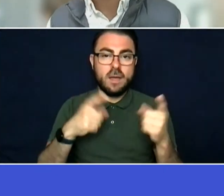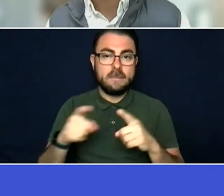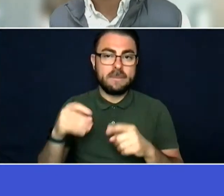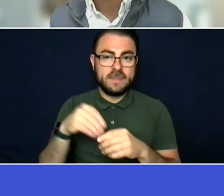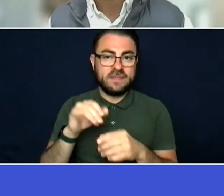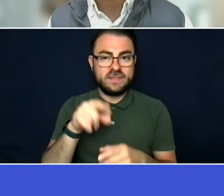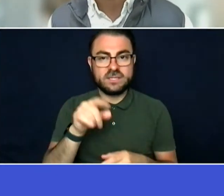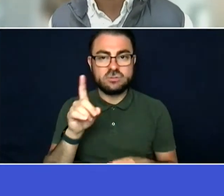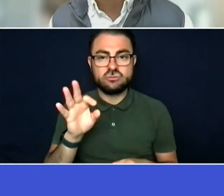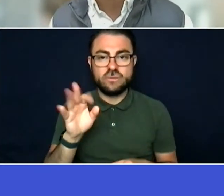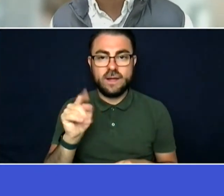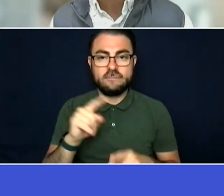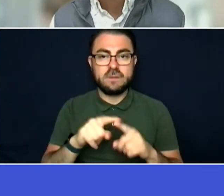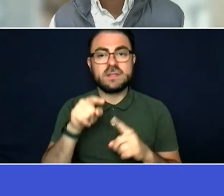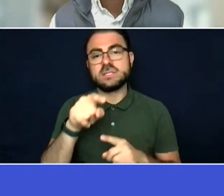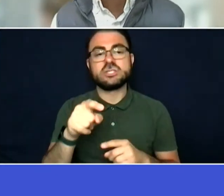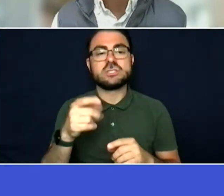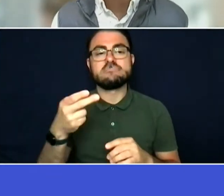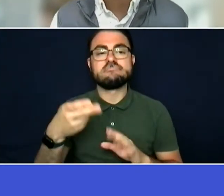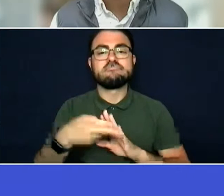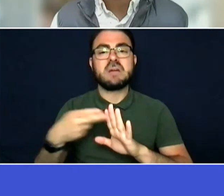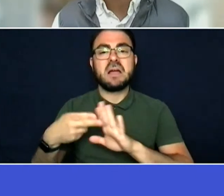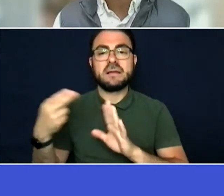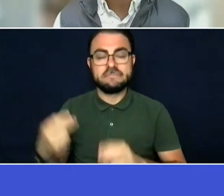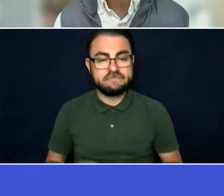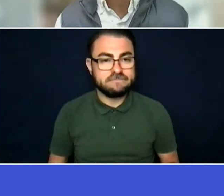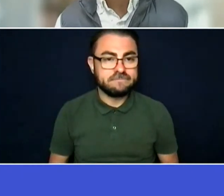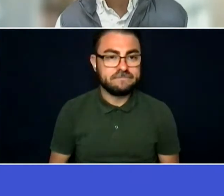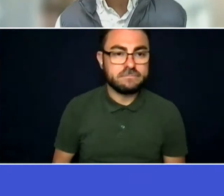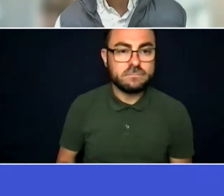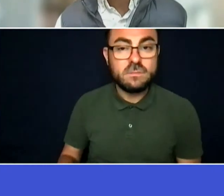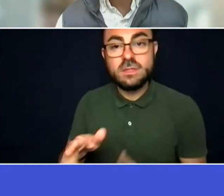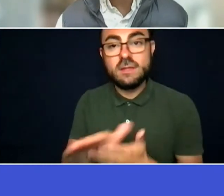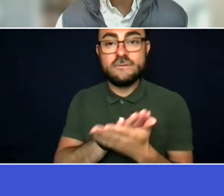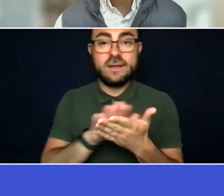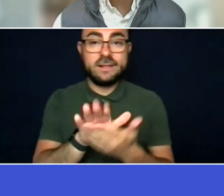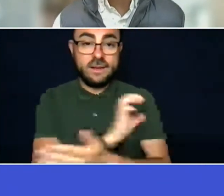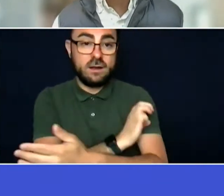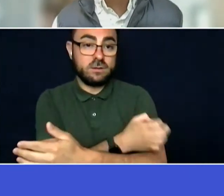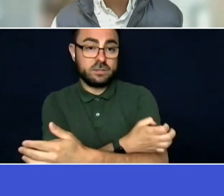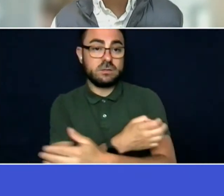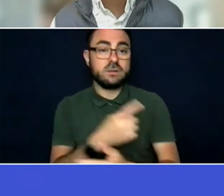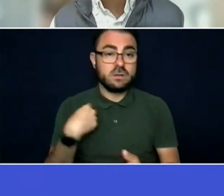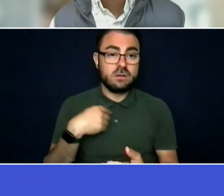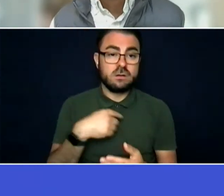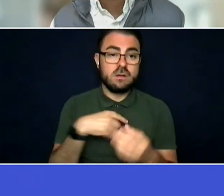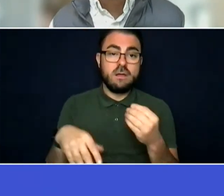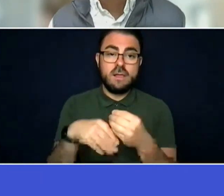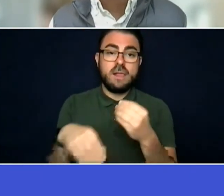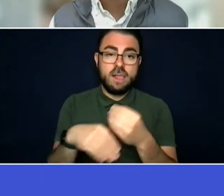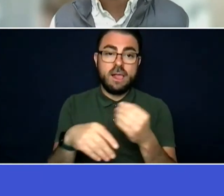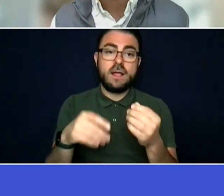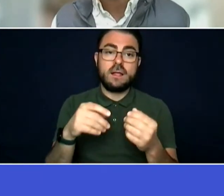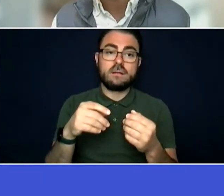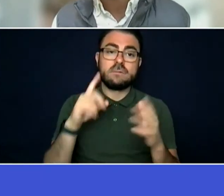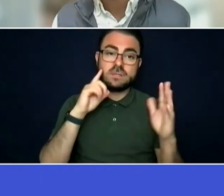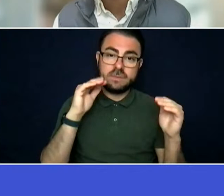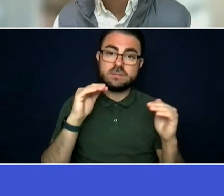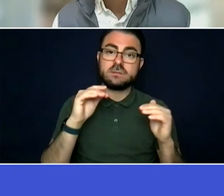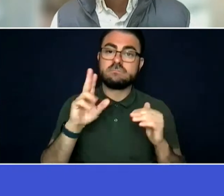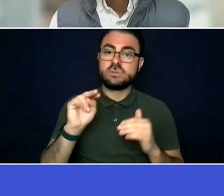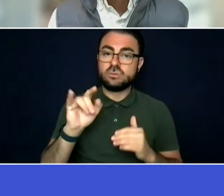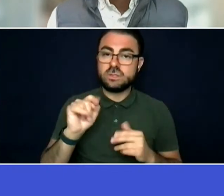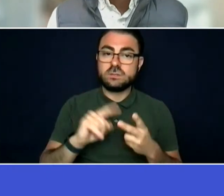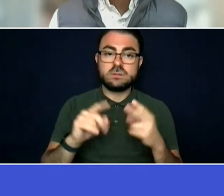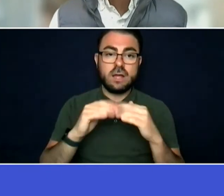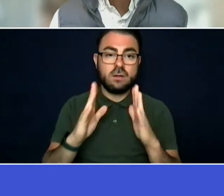just some highlights. So within clean energy, we added the expected number of units, homes, and buildings served across each of those